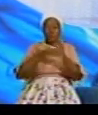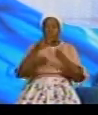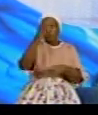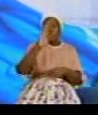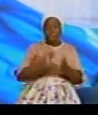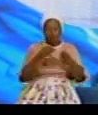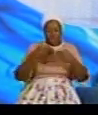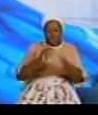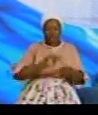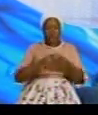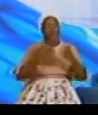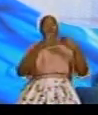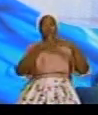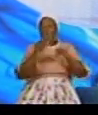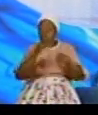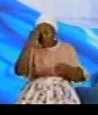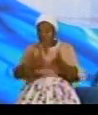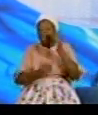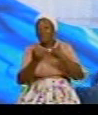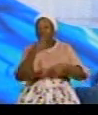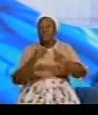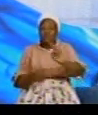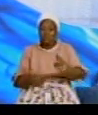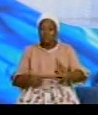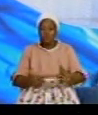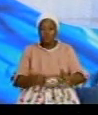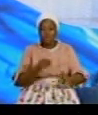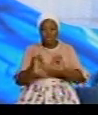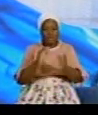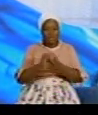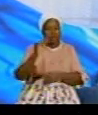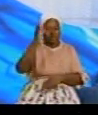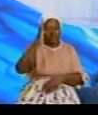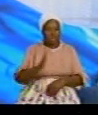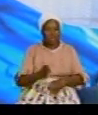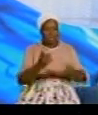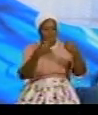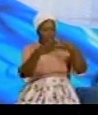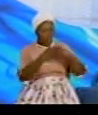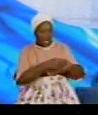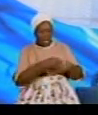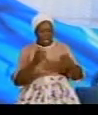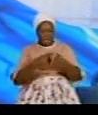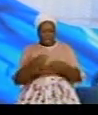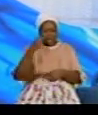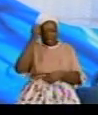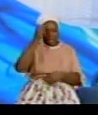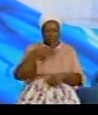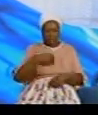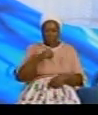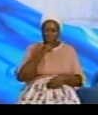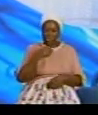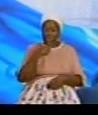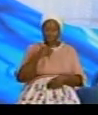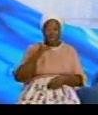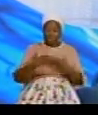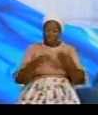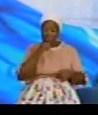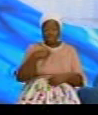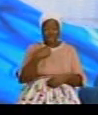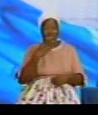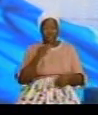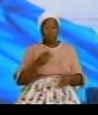they are offended? If the preacher comes back, he may not say directly, I'm sorry, but